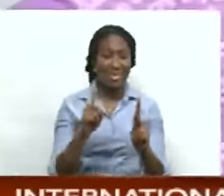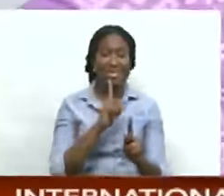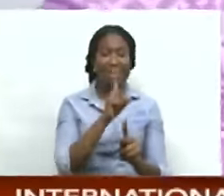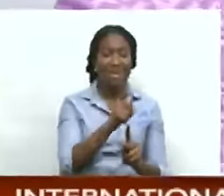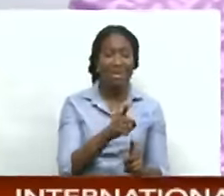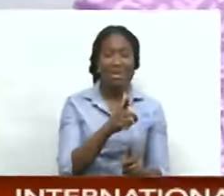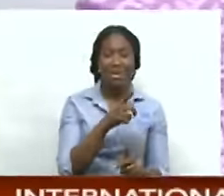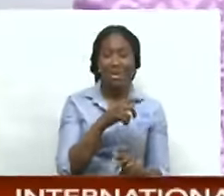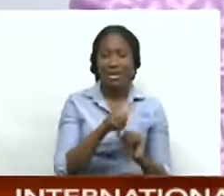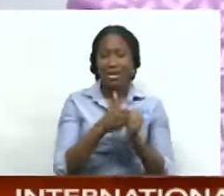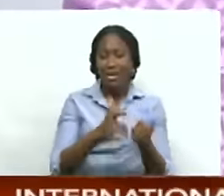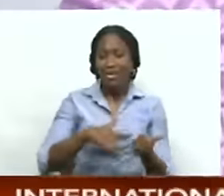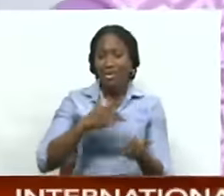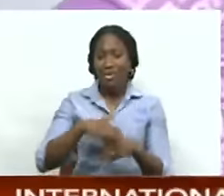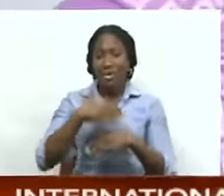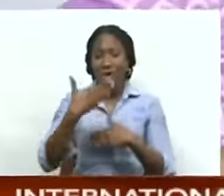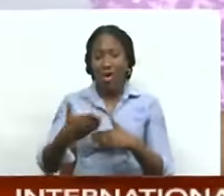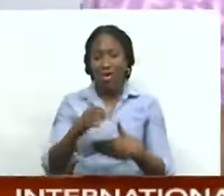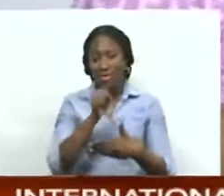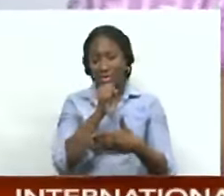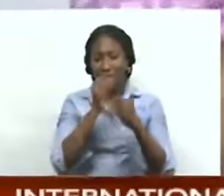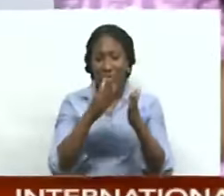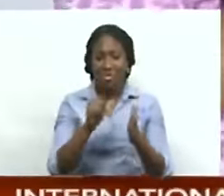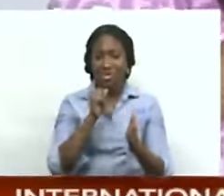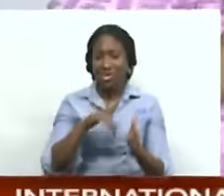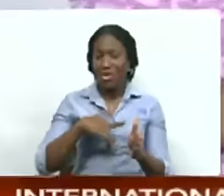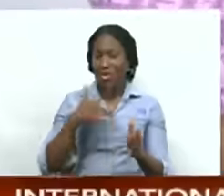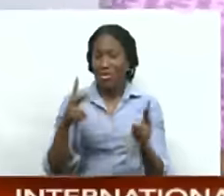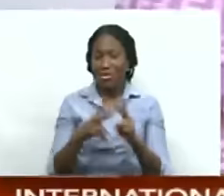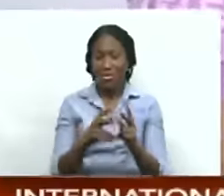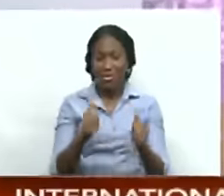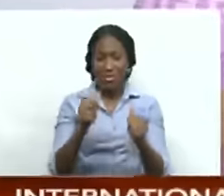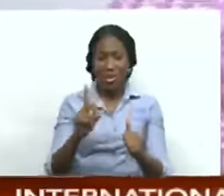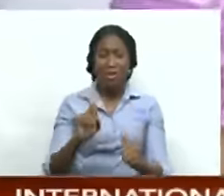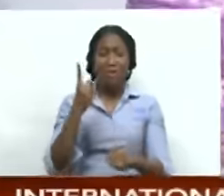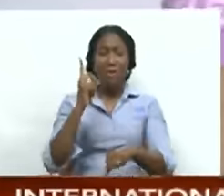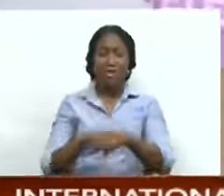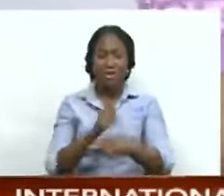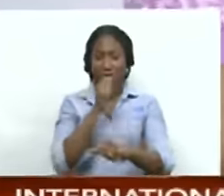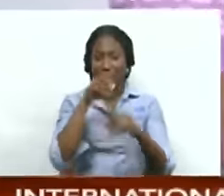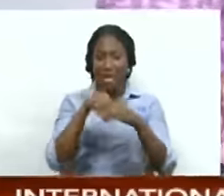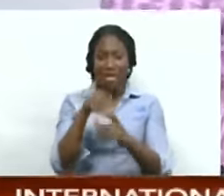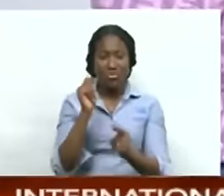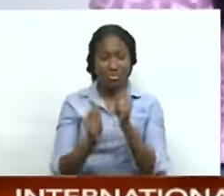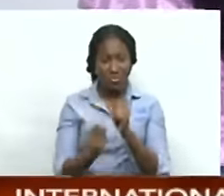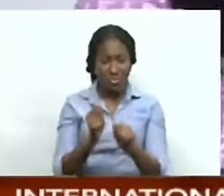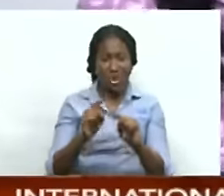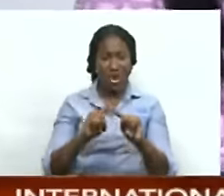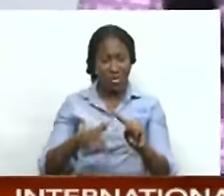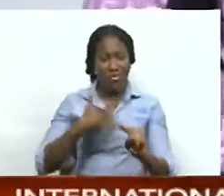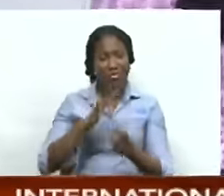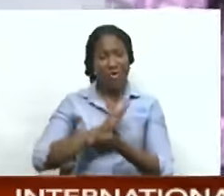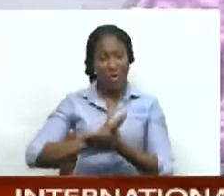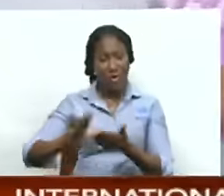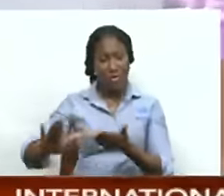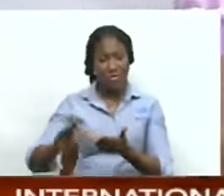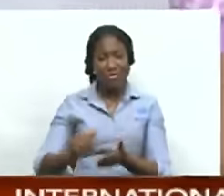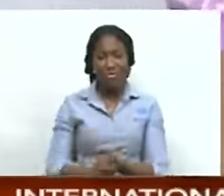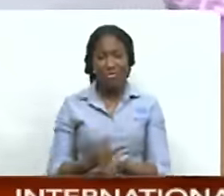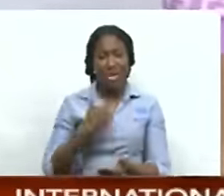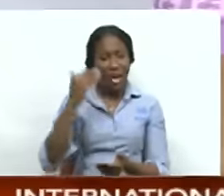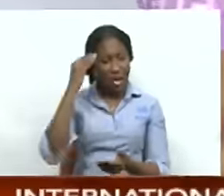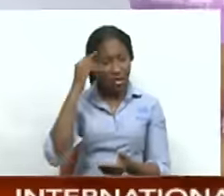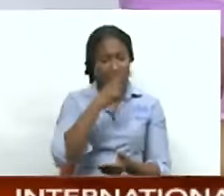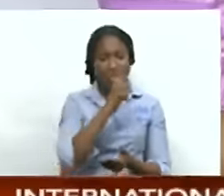It was so good. It's my first time performing in Trinidad, but the vibes are nice. You know, we know you're a dancehall artist, but what about